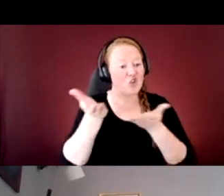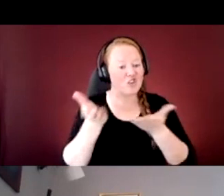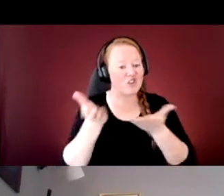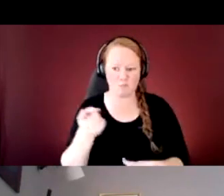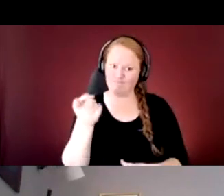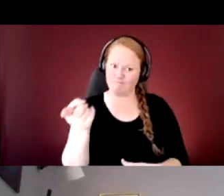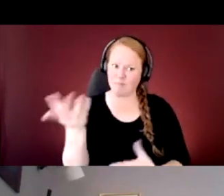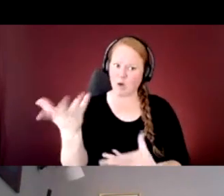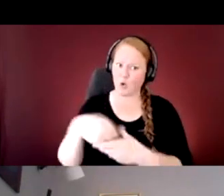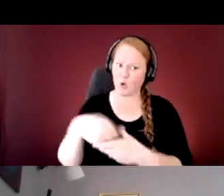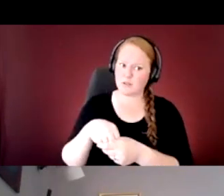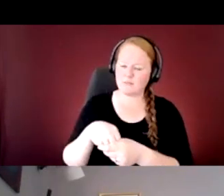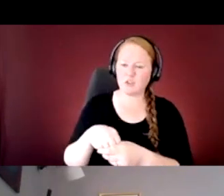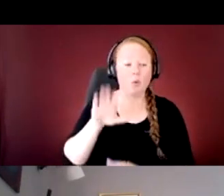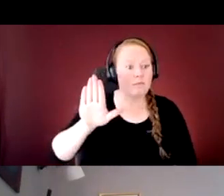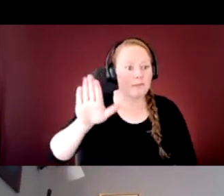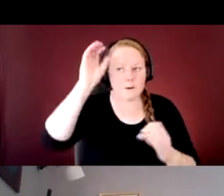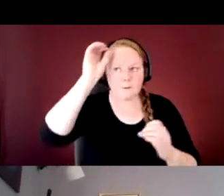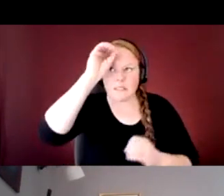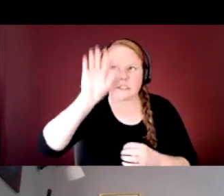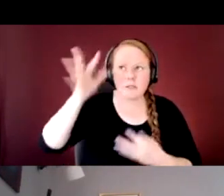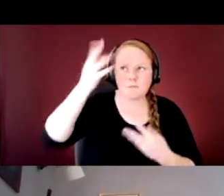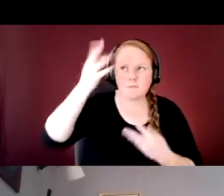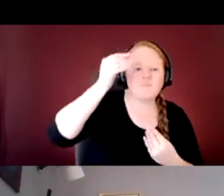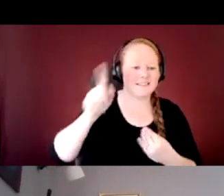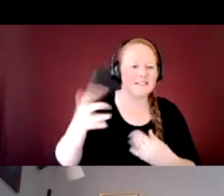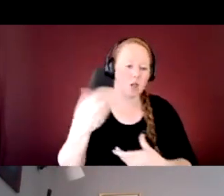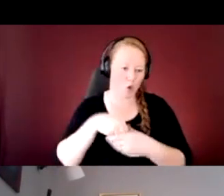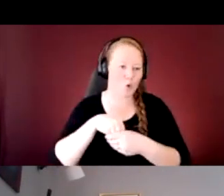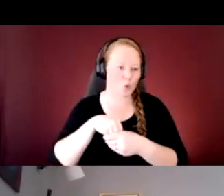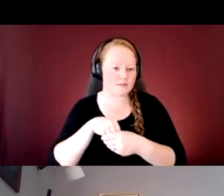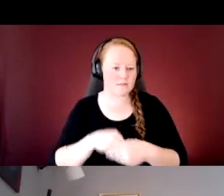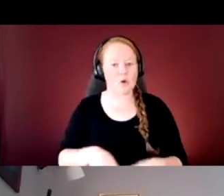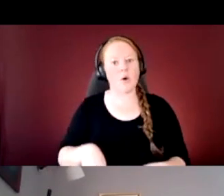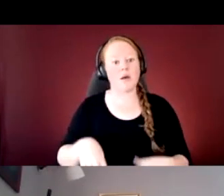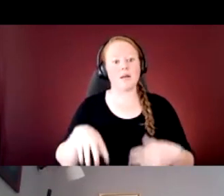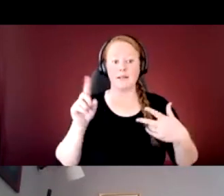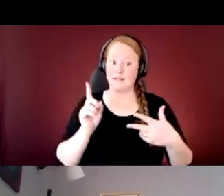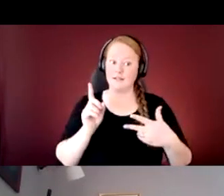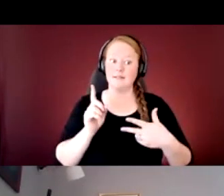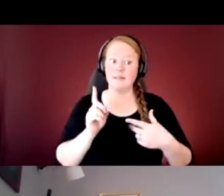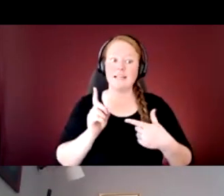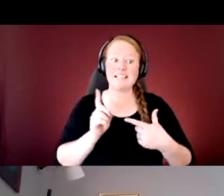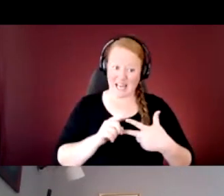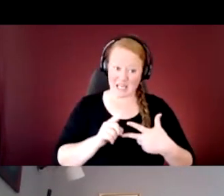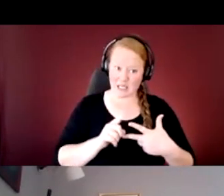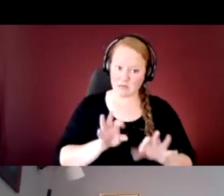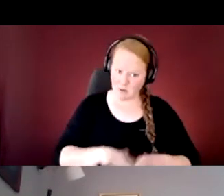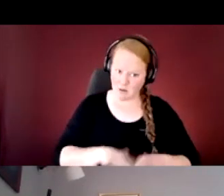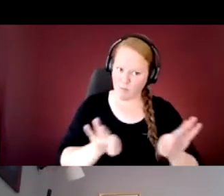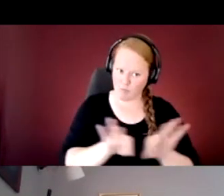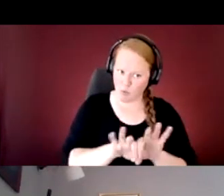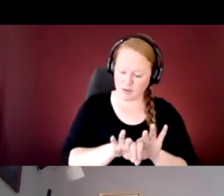their thinking is included in these recommendations. Second important and quick point, the citizen-focused